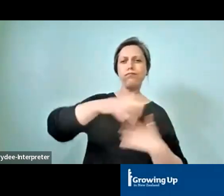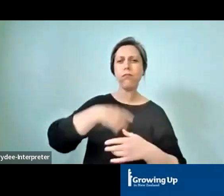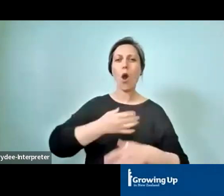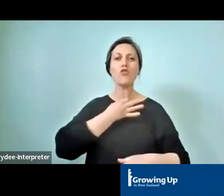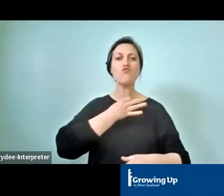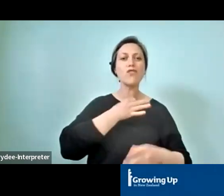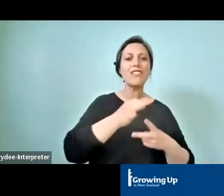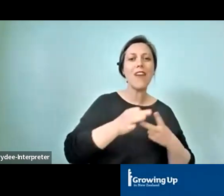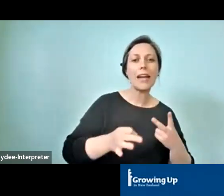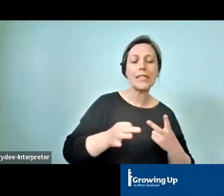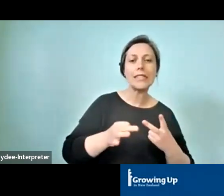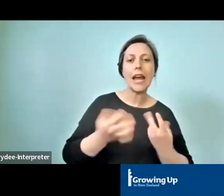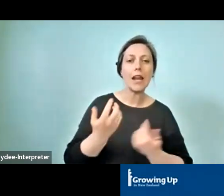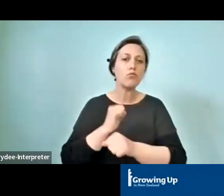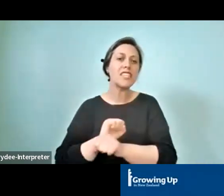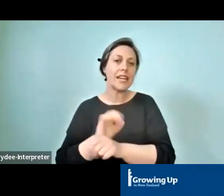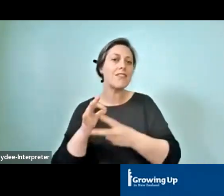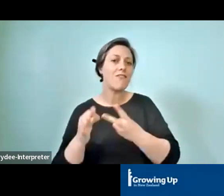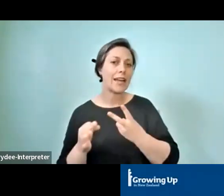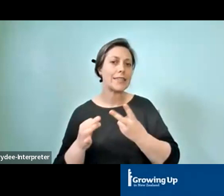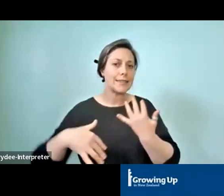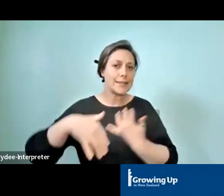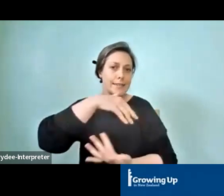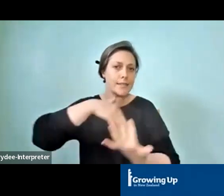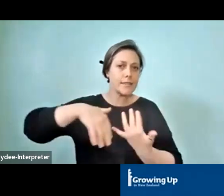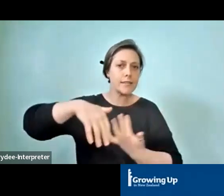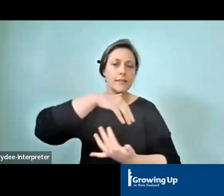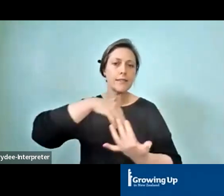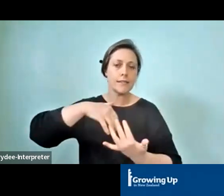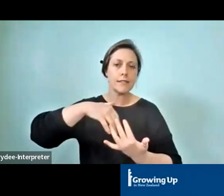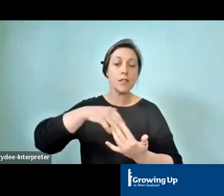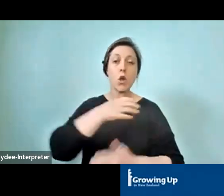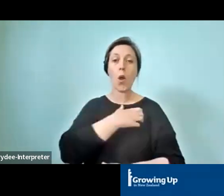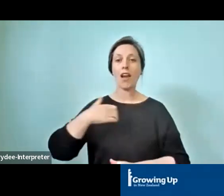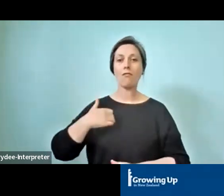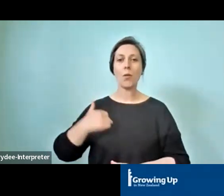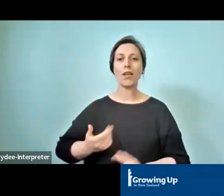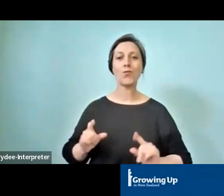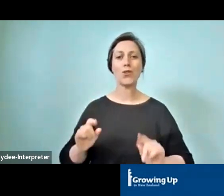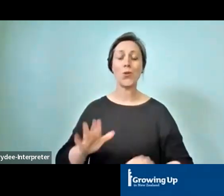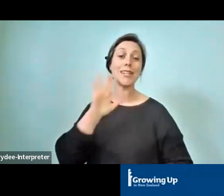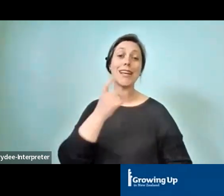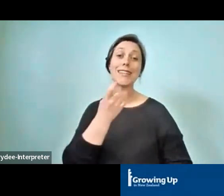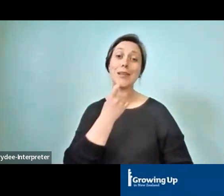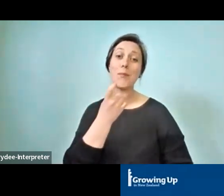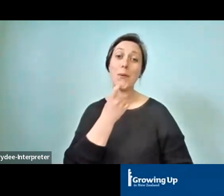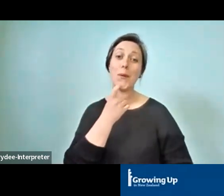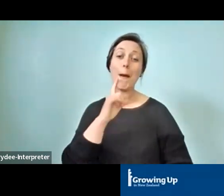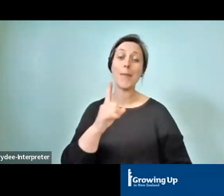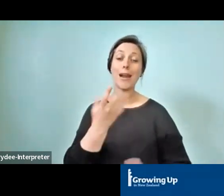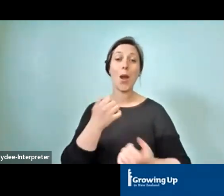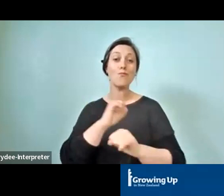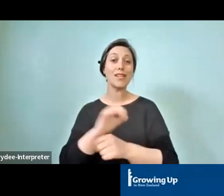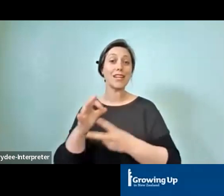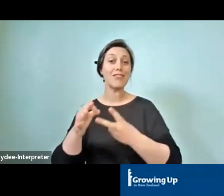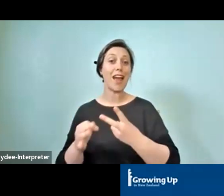and protective factors. So as government, what we need to do, and it sounds simple, is increase the protective